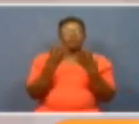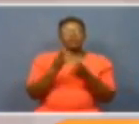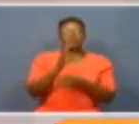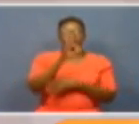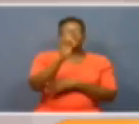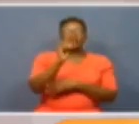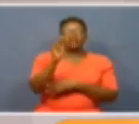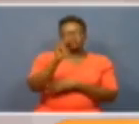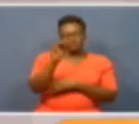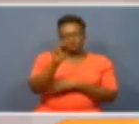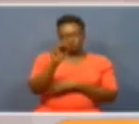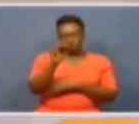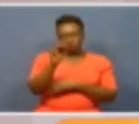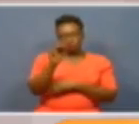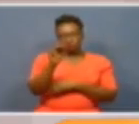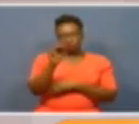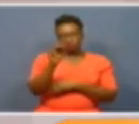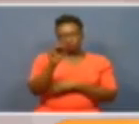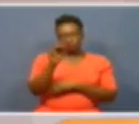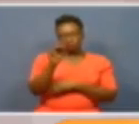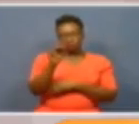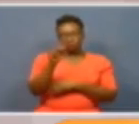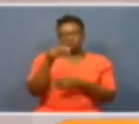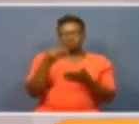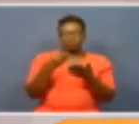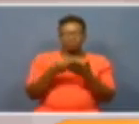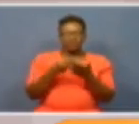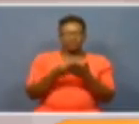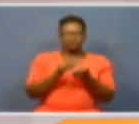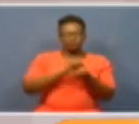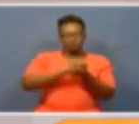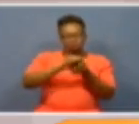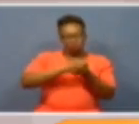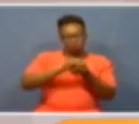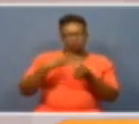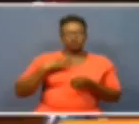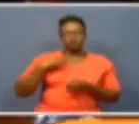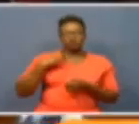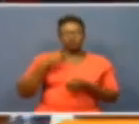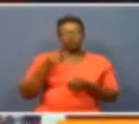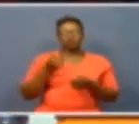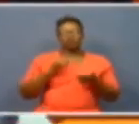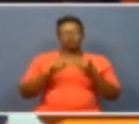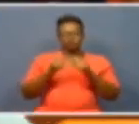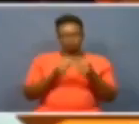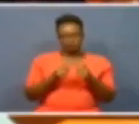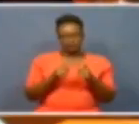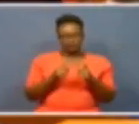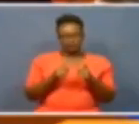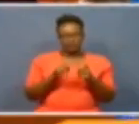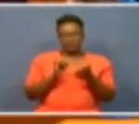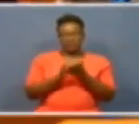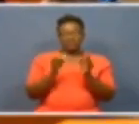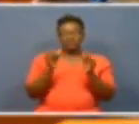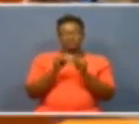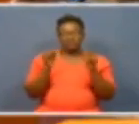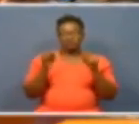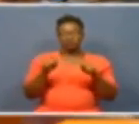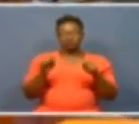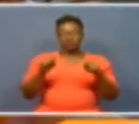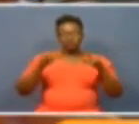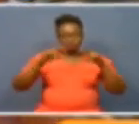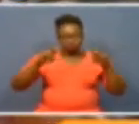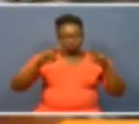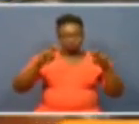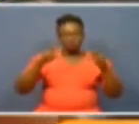30 pesa za kufulia nguo za wachezaji. Habari hiyo ilifichuliwa leo katika kikao cha kamati ya bunge kinachochunguza ufujaji